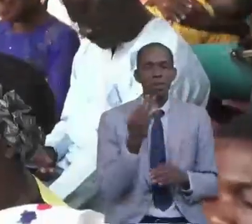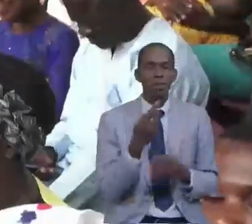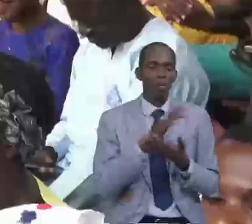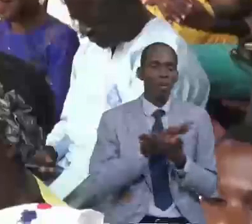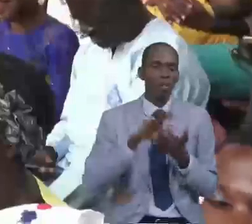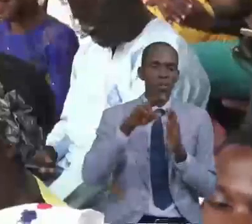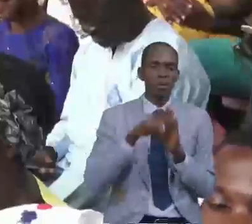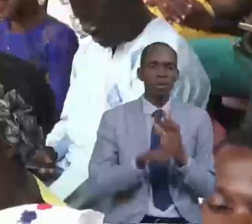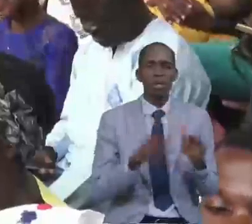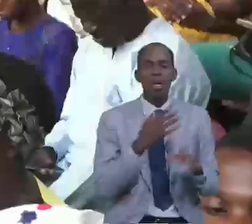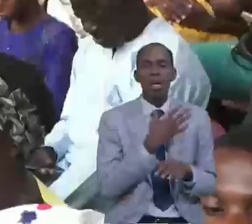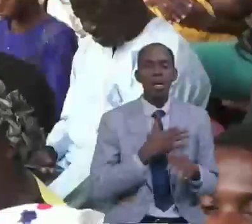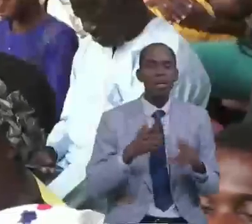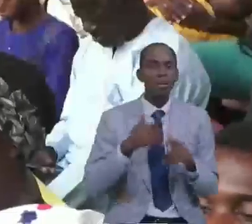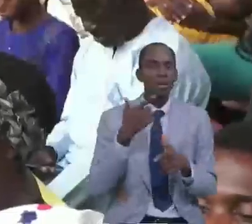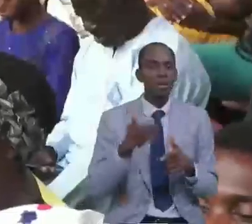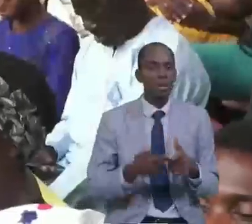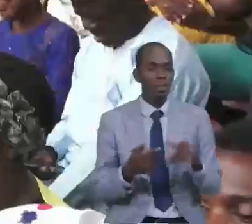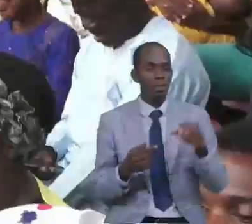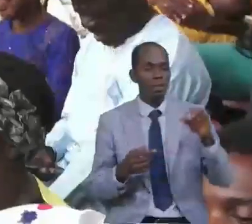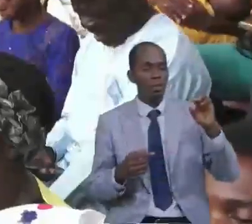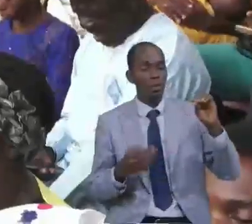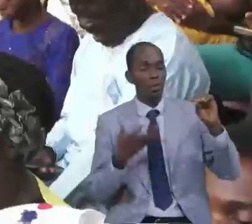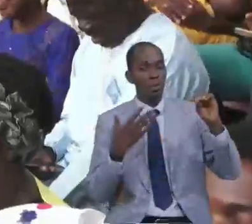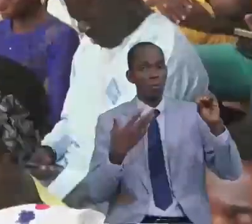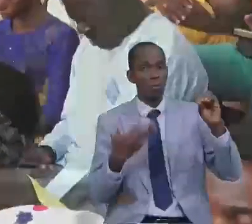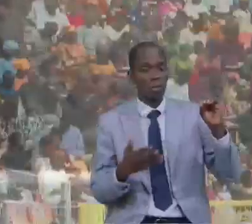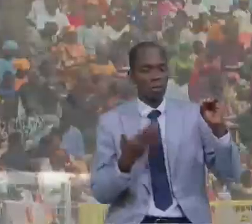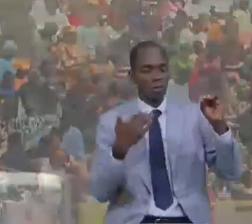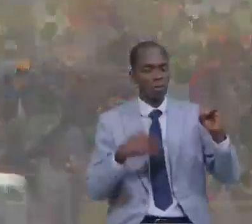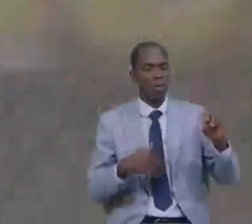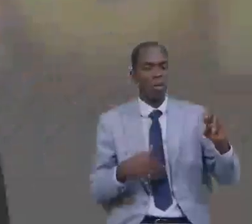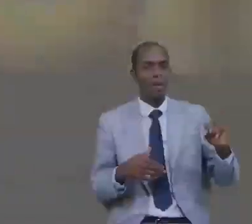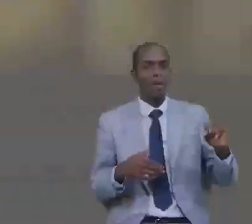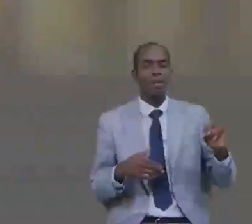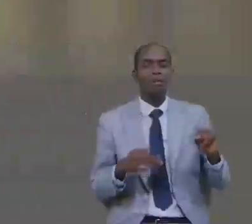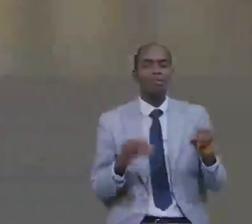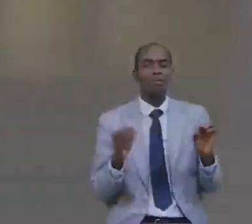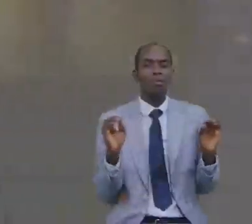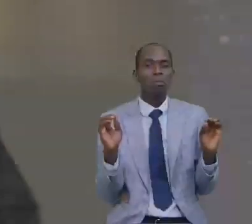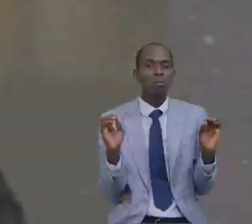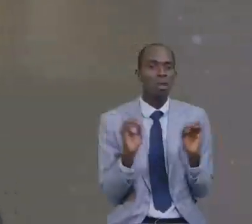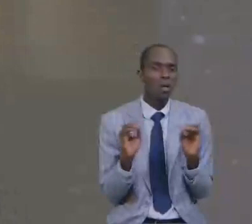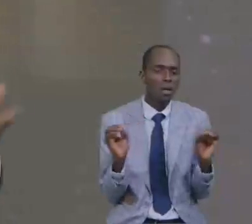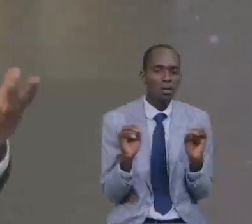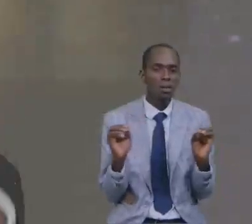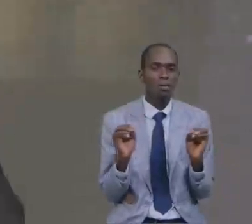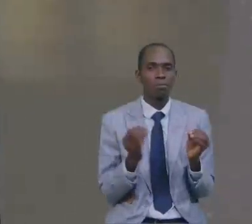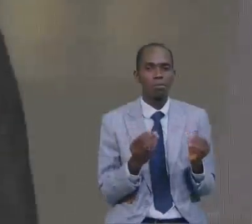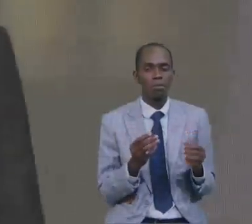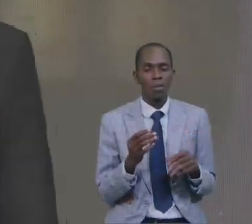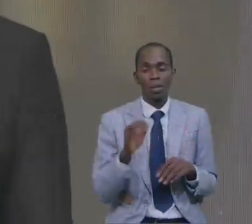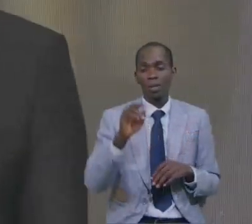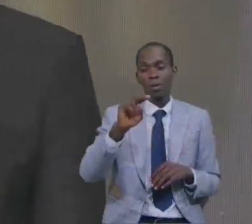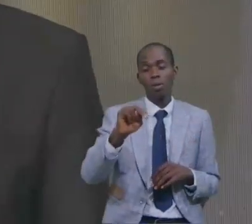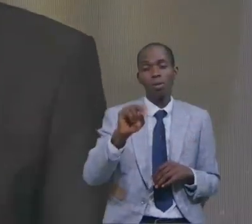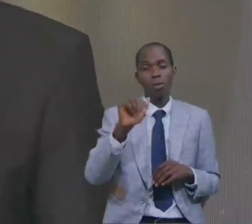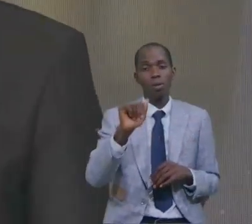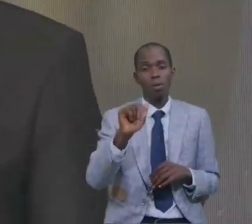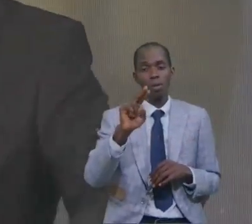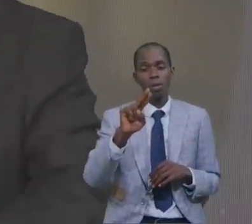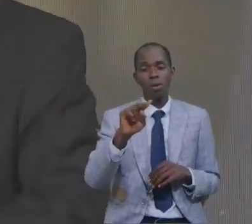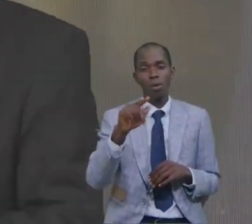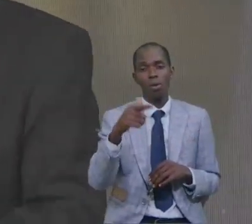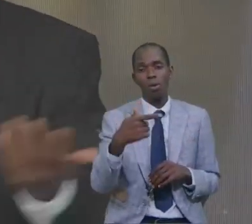out with godliness. Naughtiness will try to come in again. Stubbornness will try to come